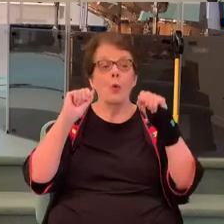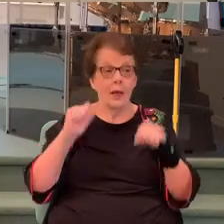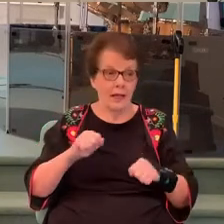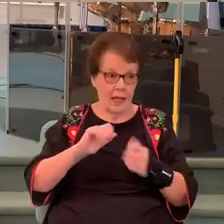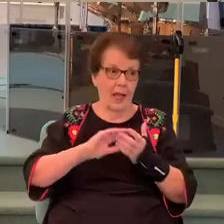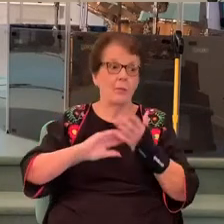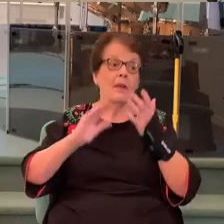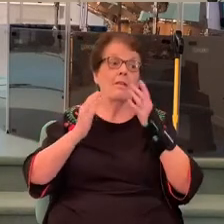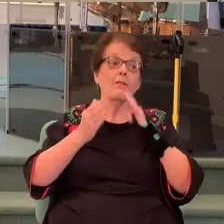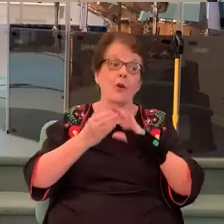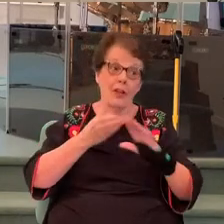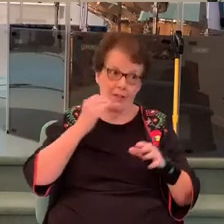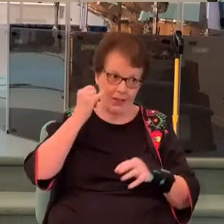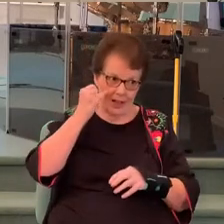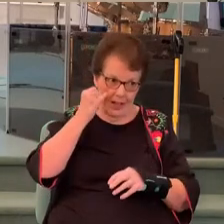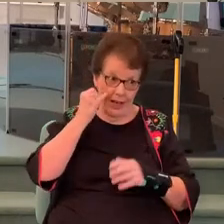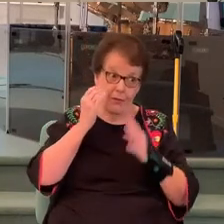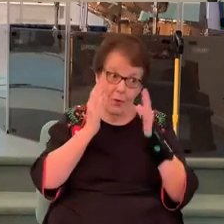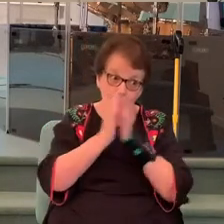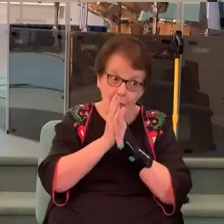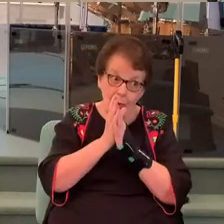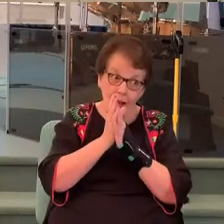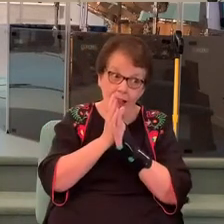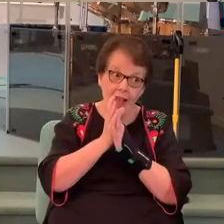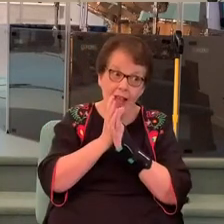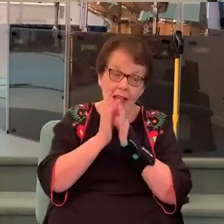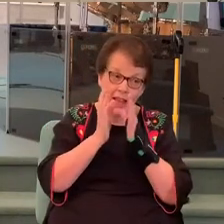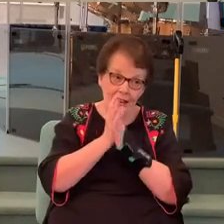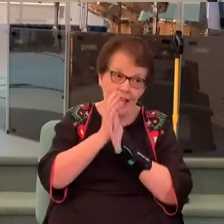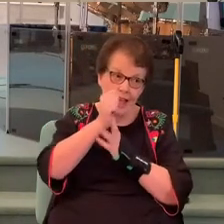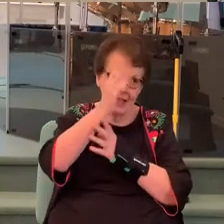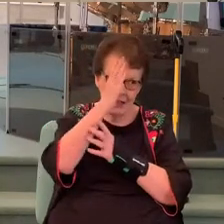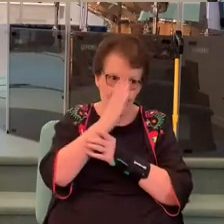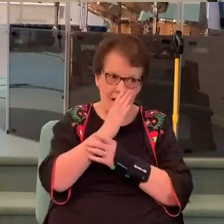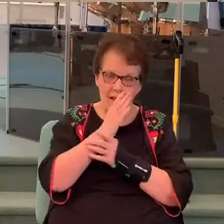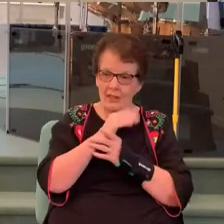we pray. But how often does that happen?